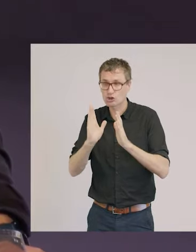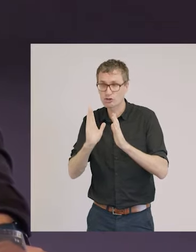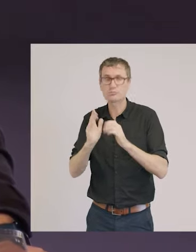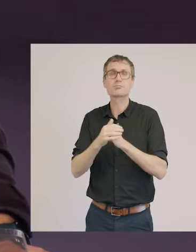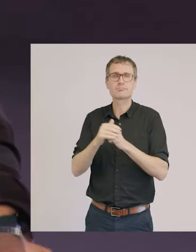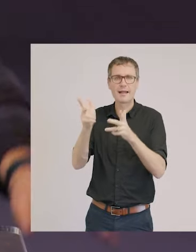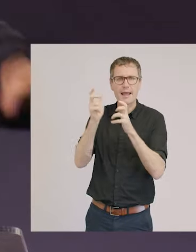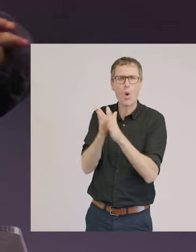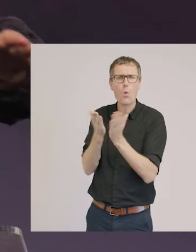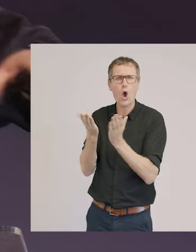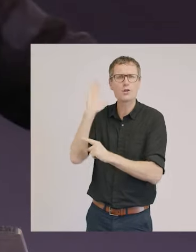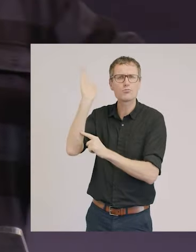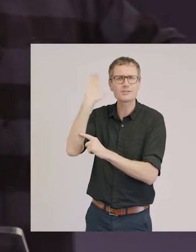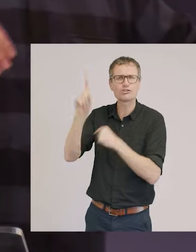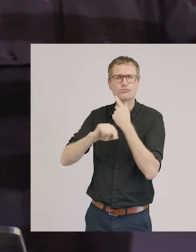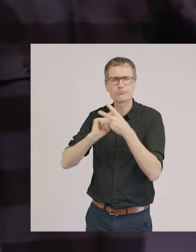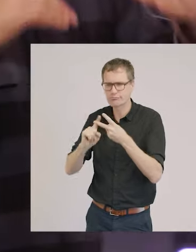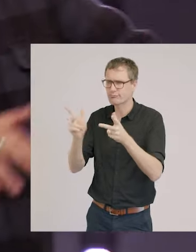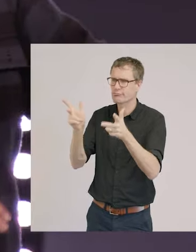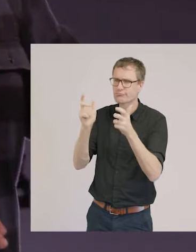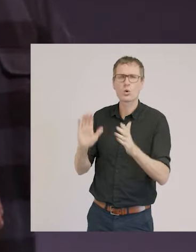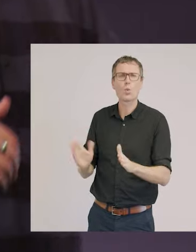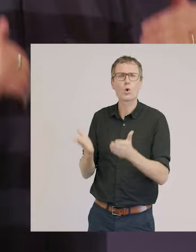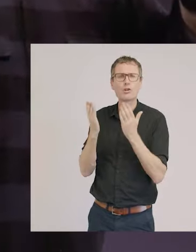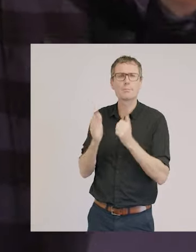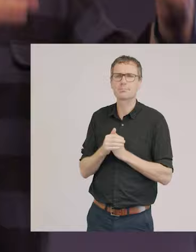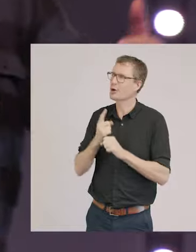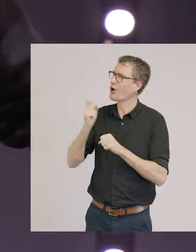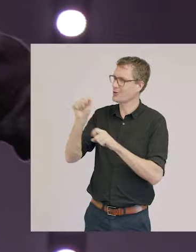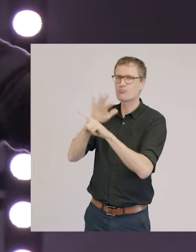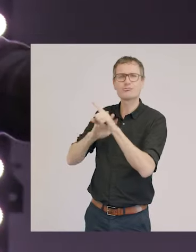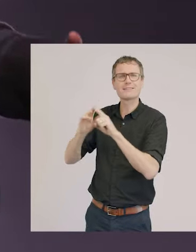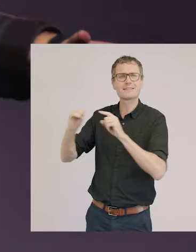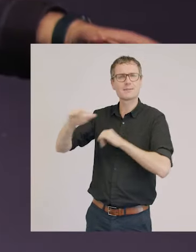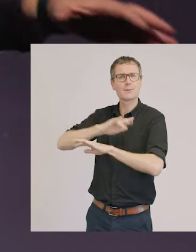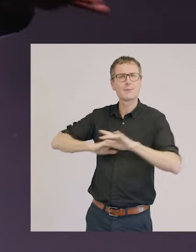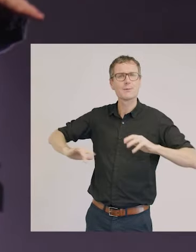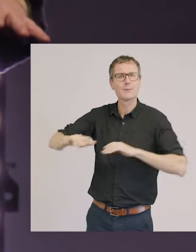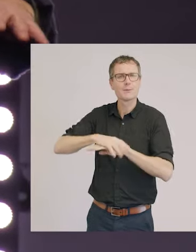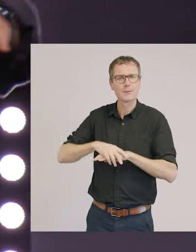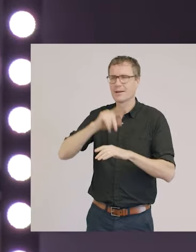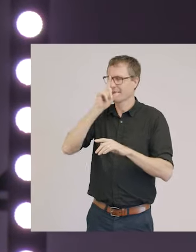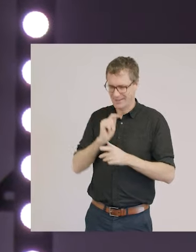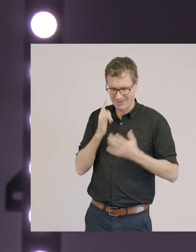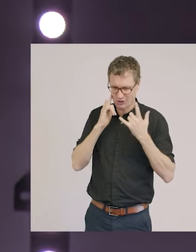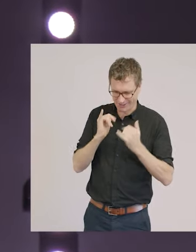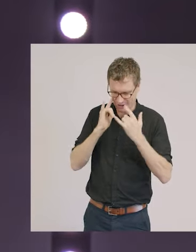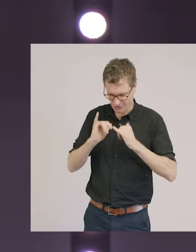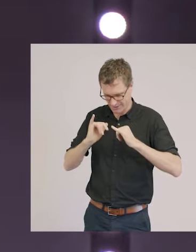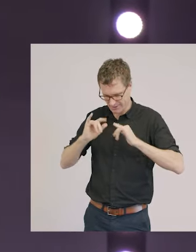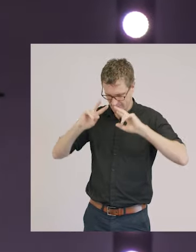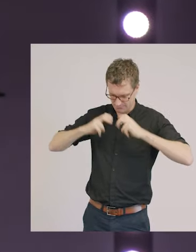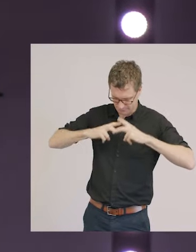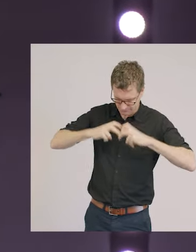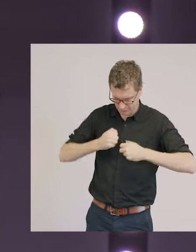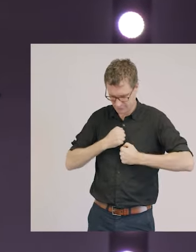deception. Because when we're in church, we're hearing the word, we're hearing worship, the presence of God is around, and there's testing